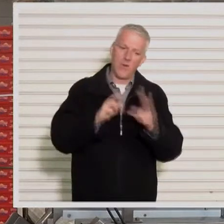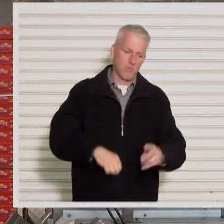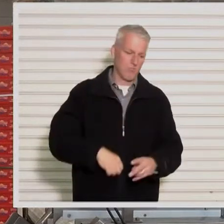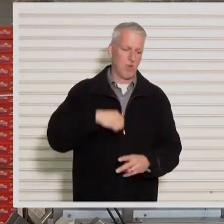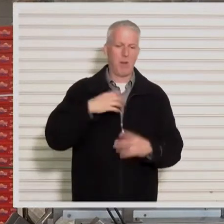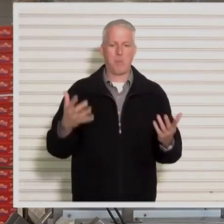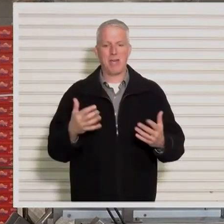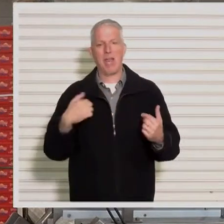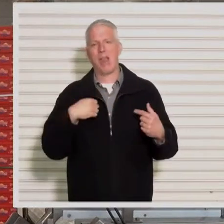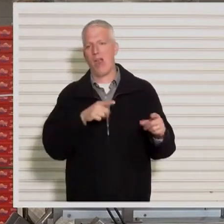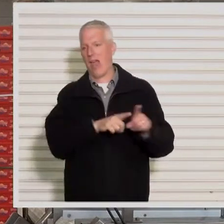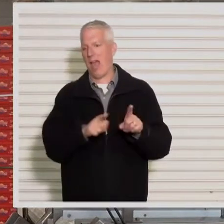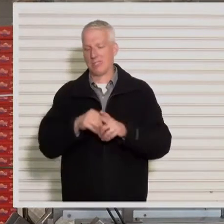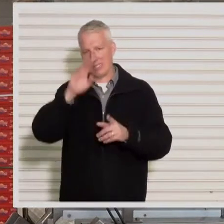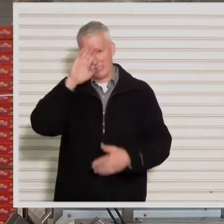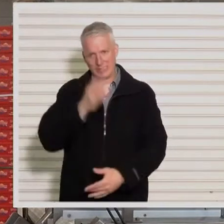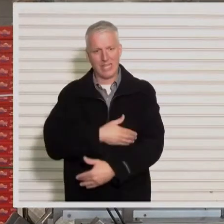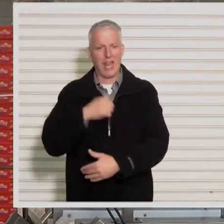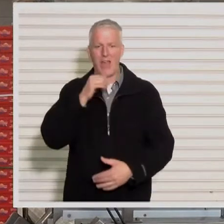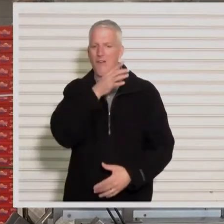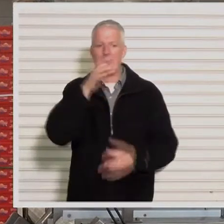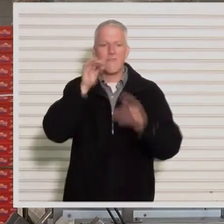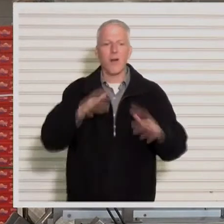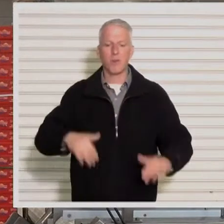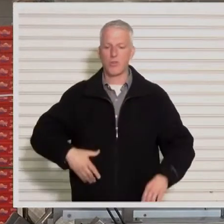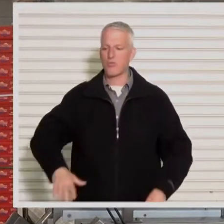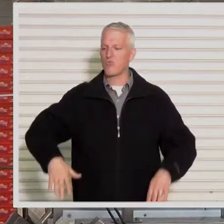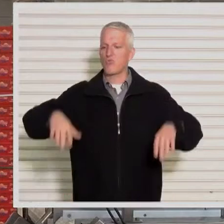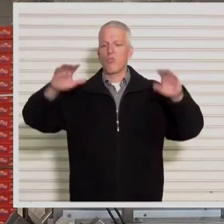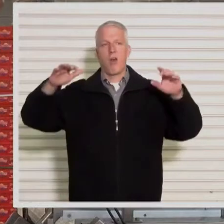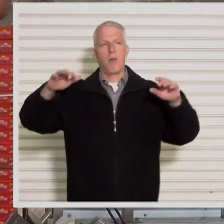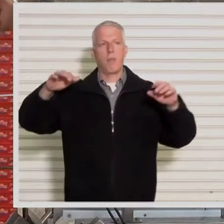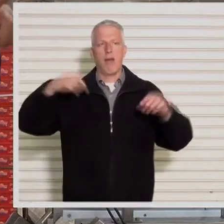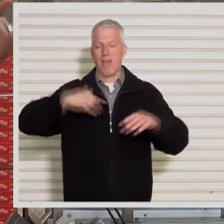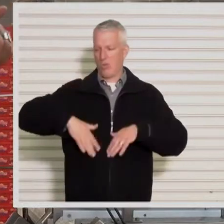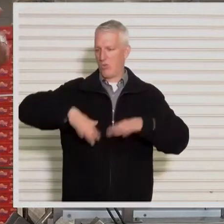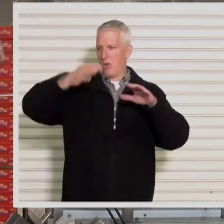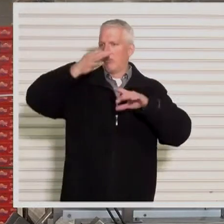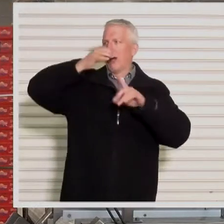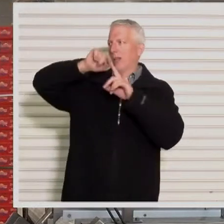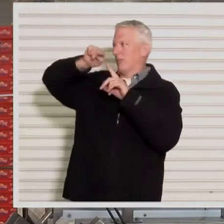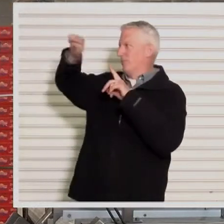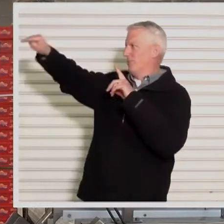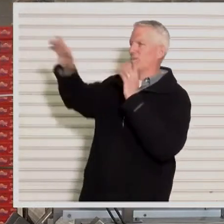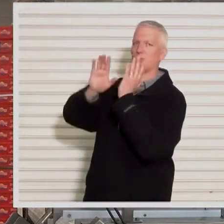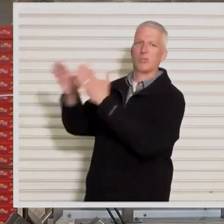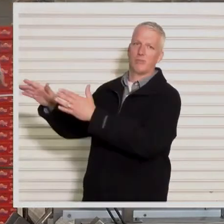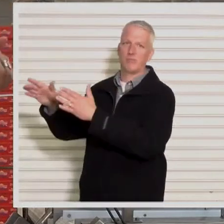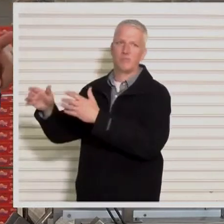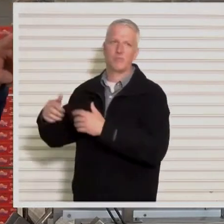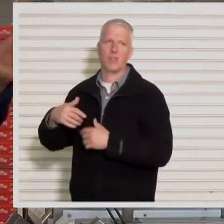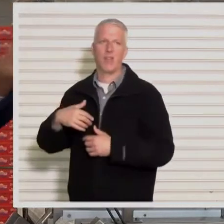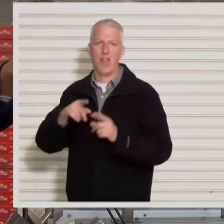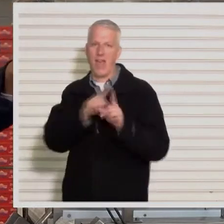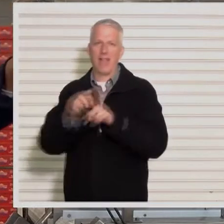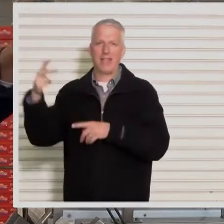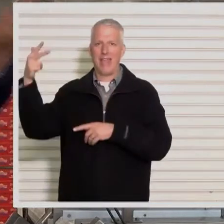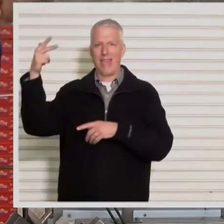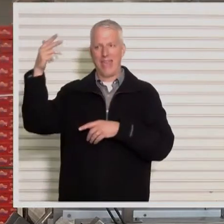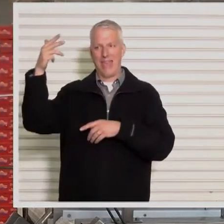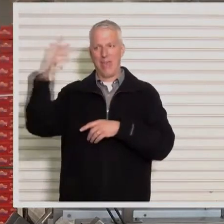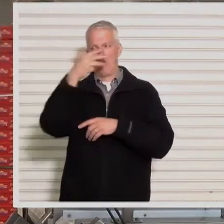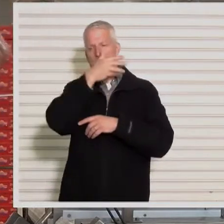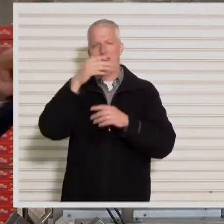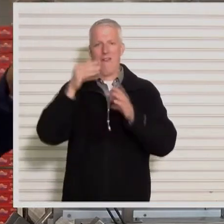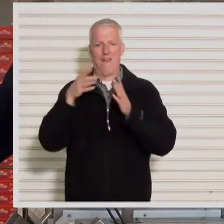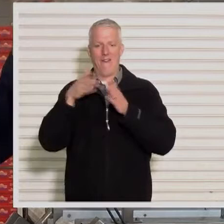the son of immigrant farm workers as well. And I grew up in Cochelita, down the street, Avenue 53. And I remember throwing